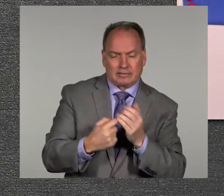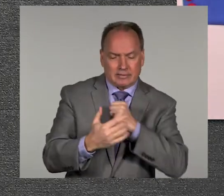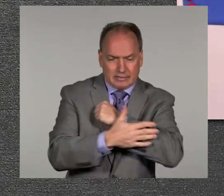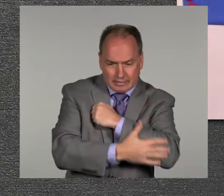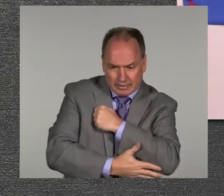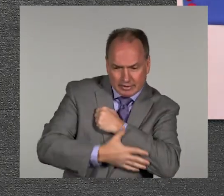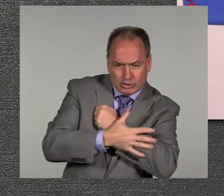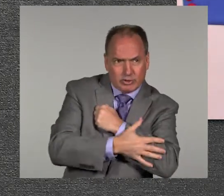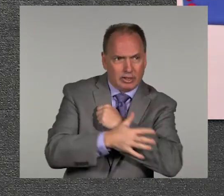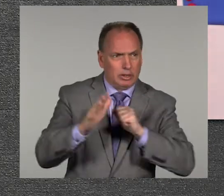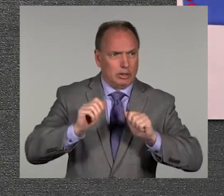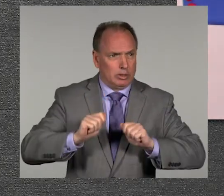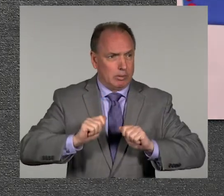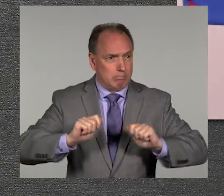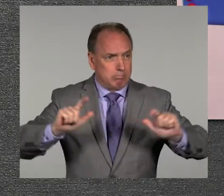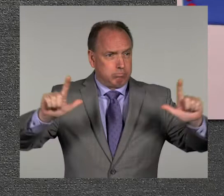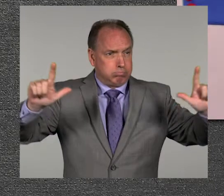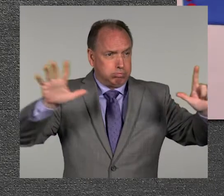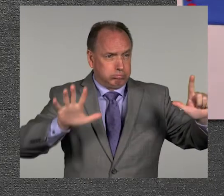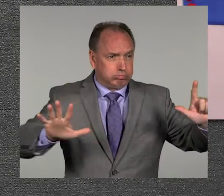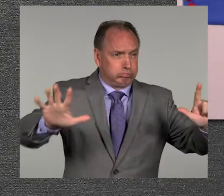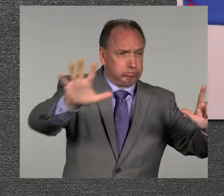is, and it is a